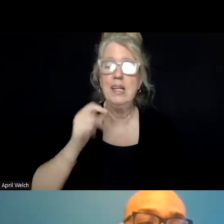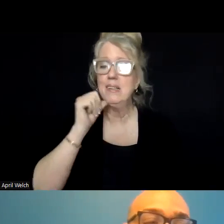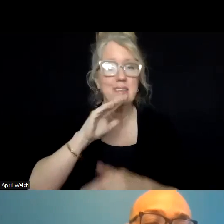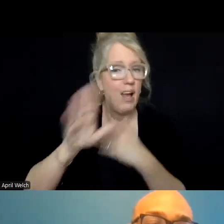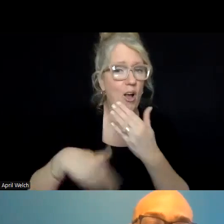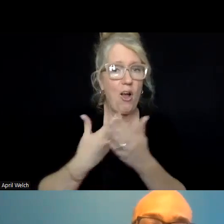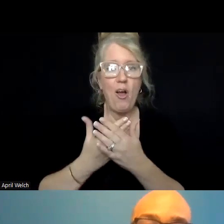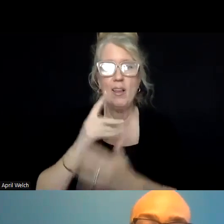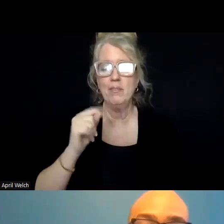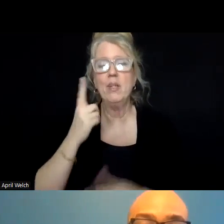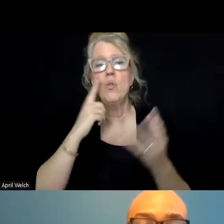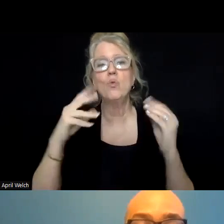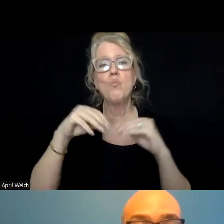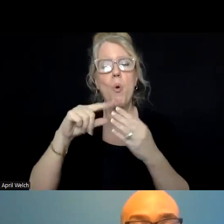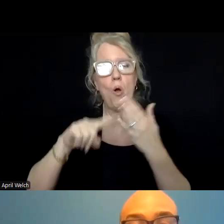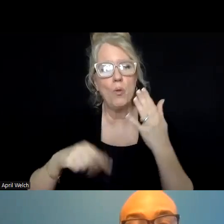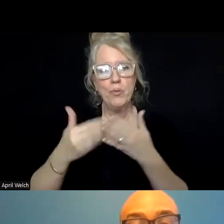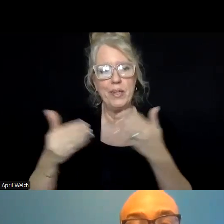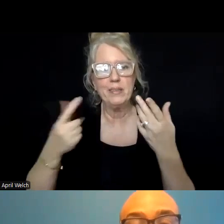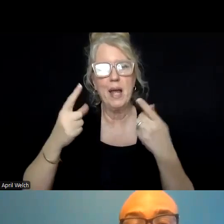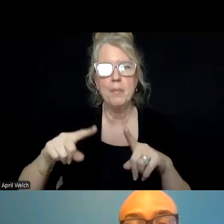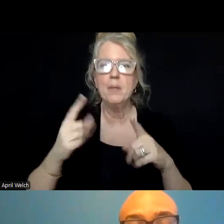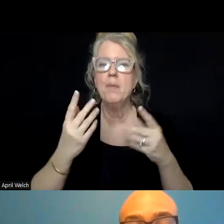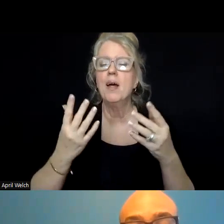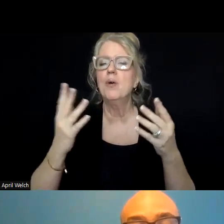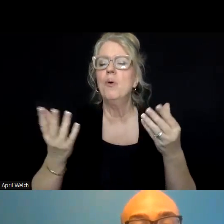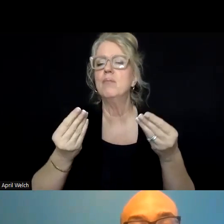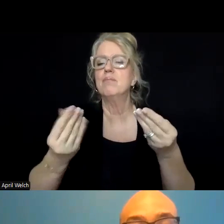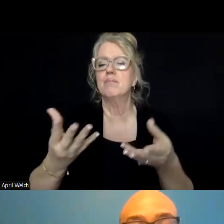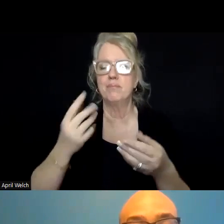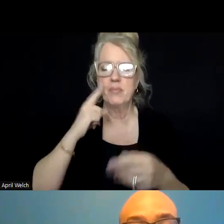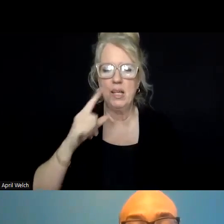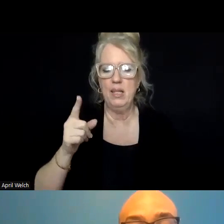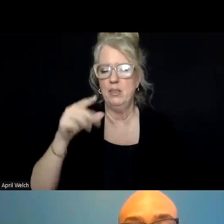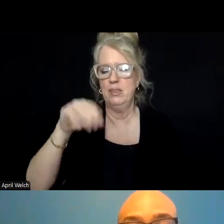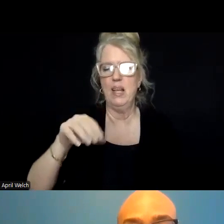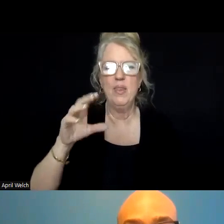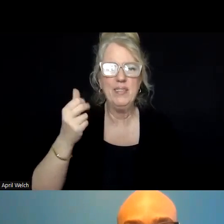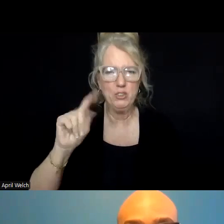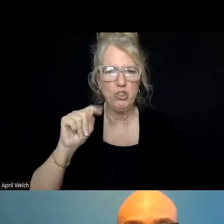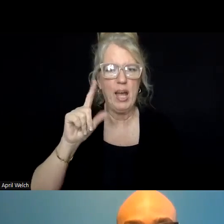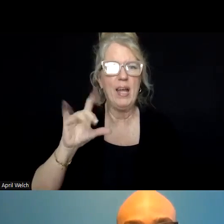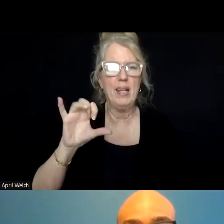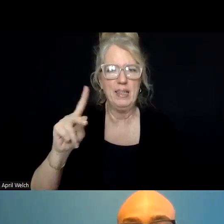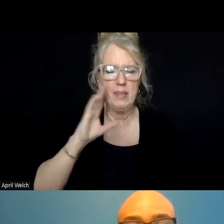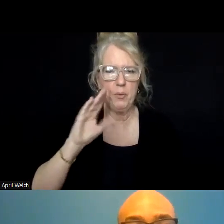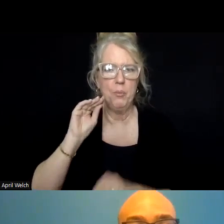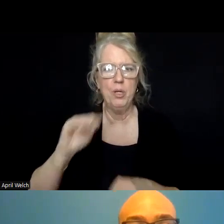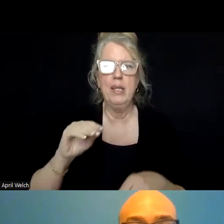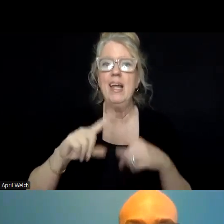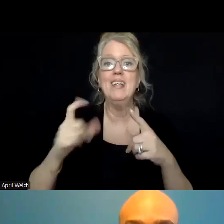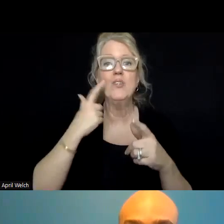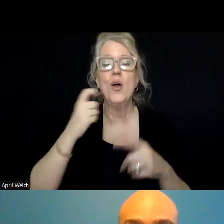it. There are more things happening, but I wanted to just kind of give you all those, and I'll put those links into the chat. And lastly, I just want to say just